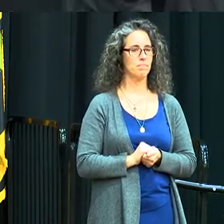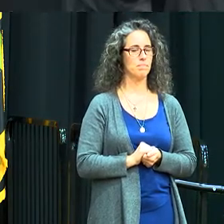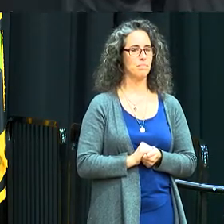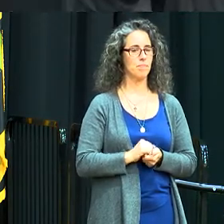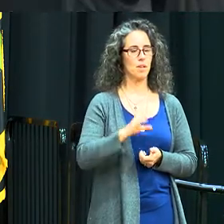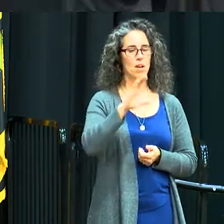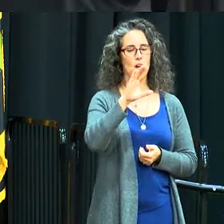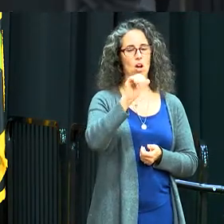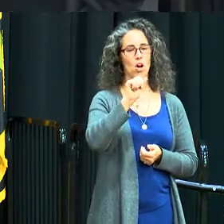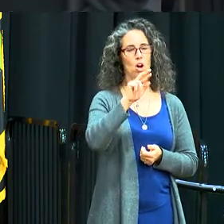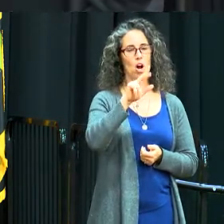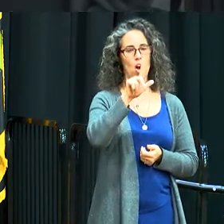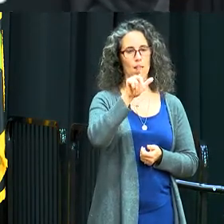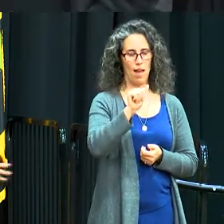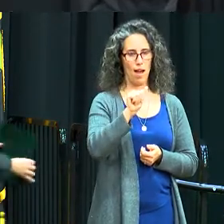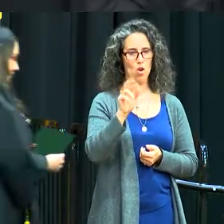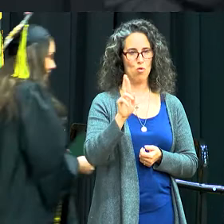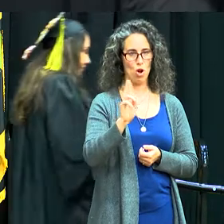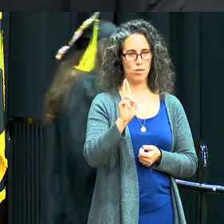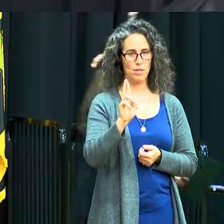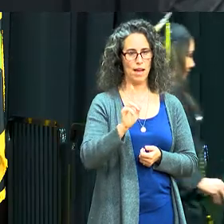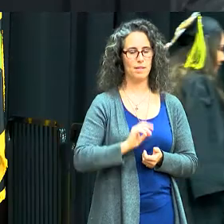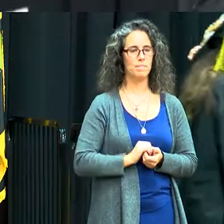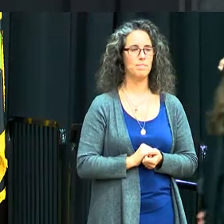Carla Elizabeth Rosa.